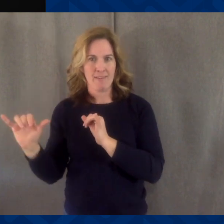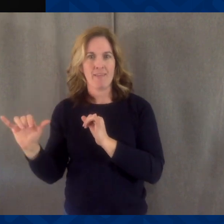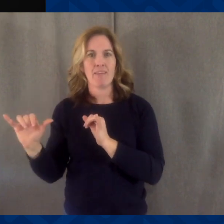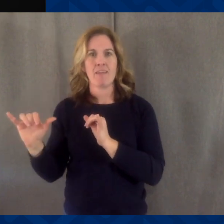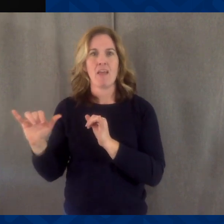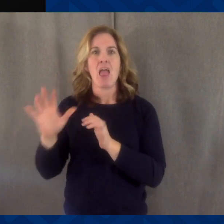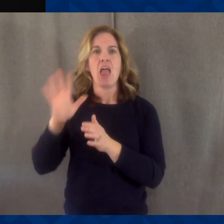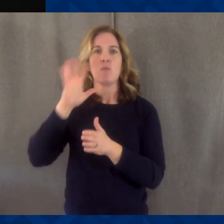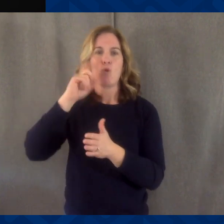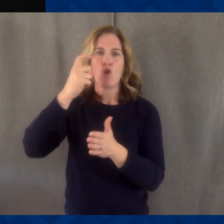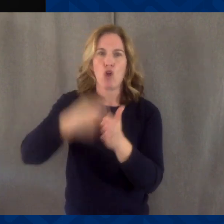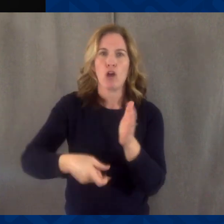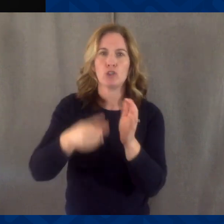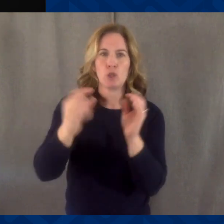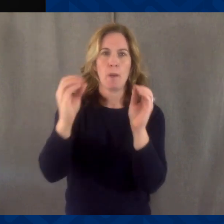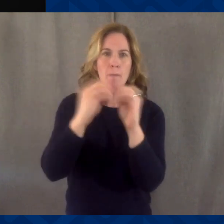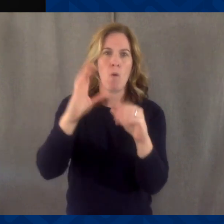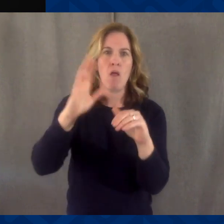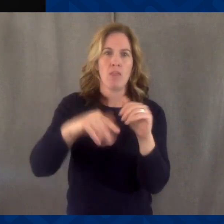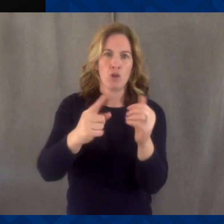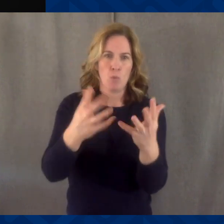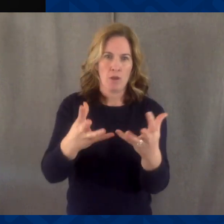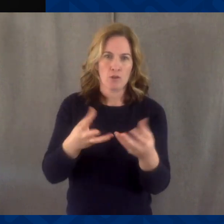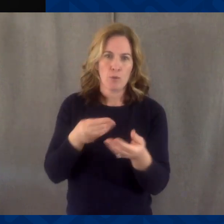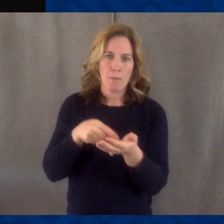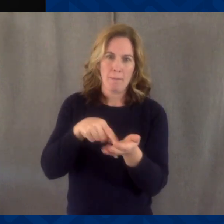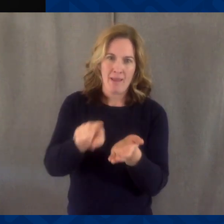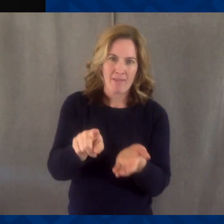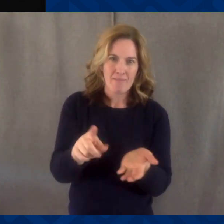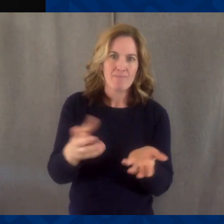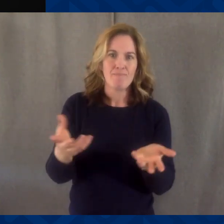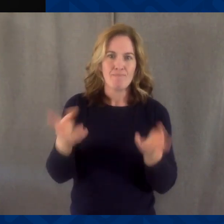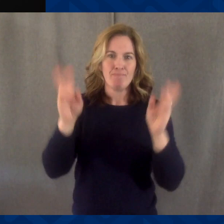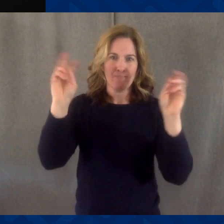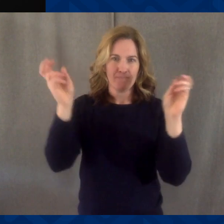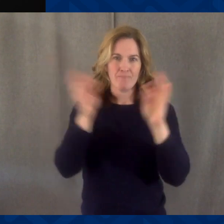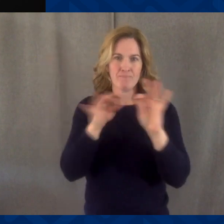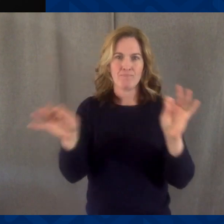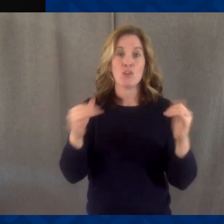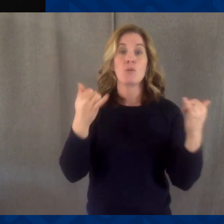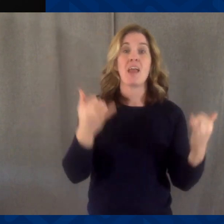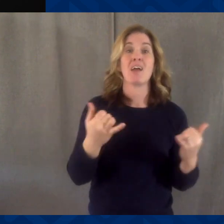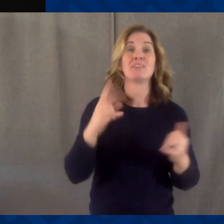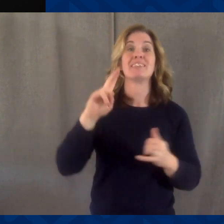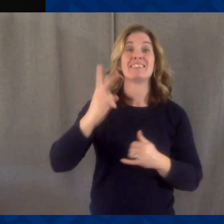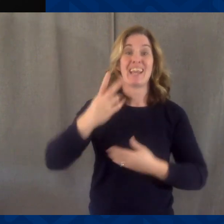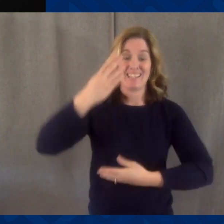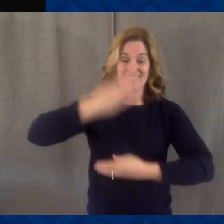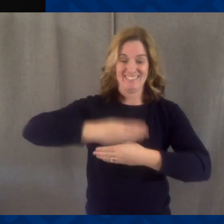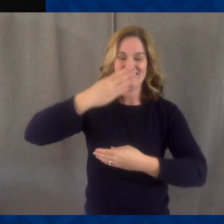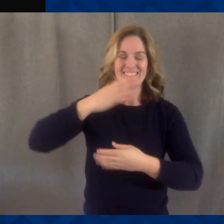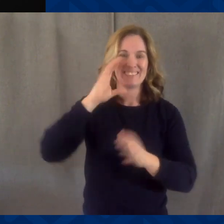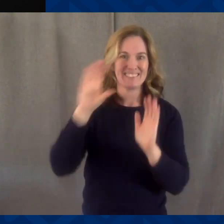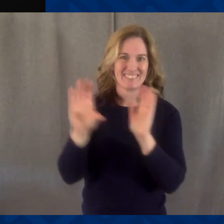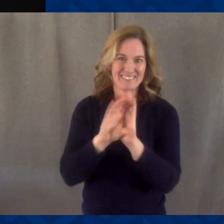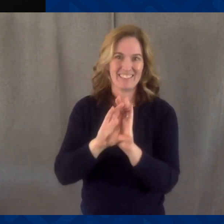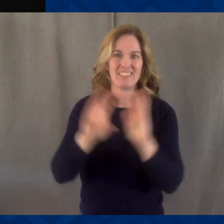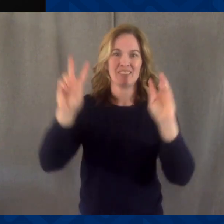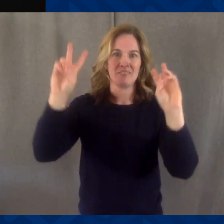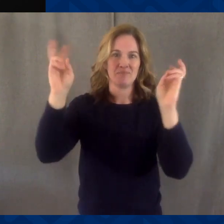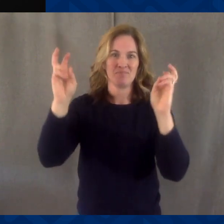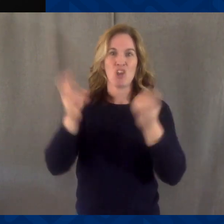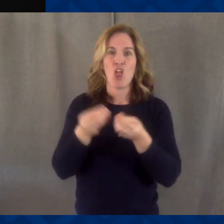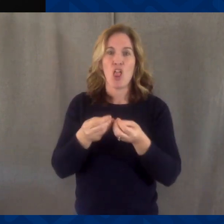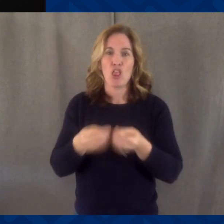pay. Which leads me to my second scene. The second scene I'm calling Lost and